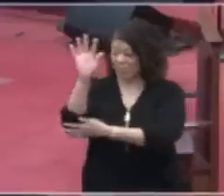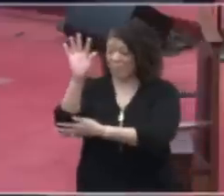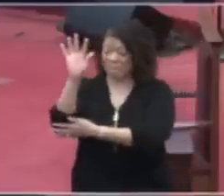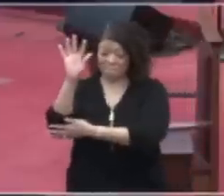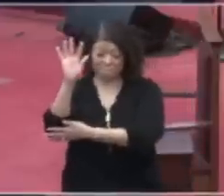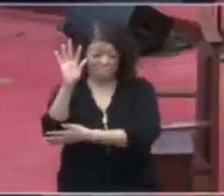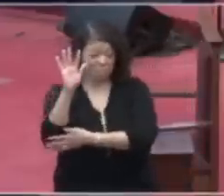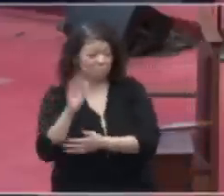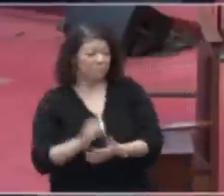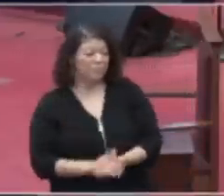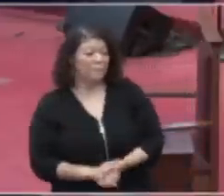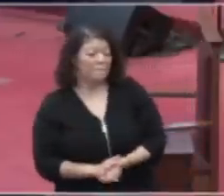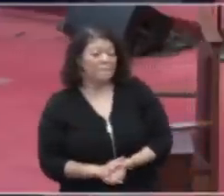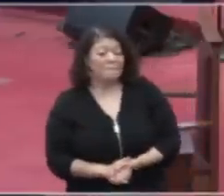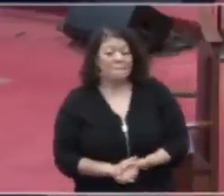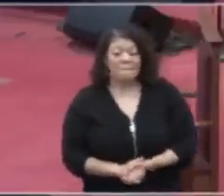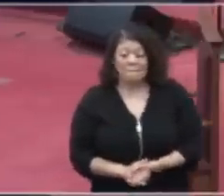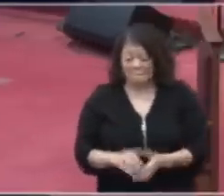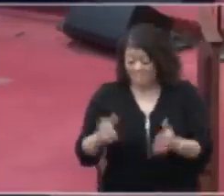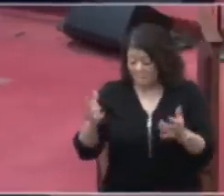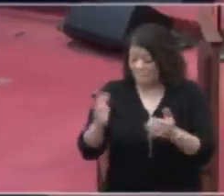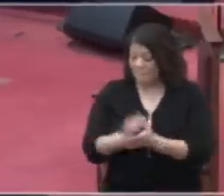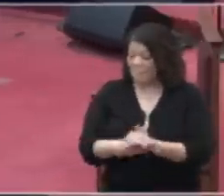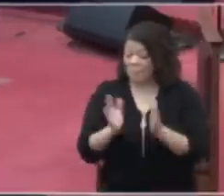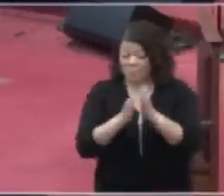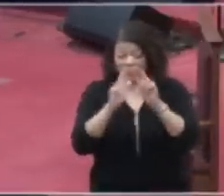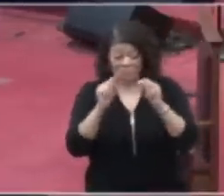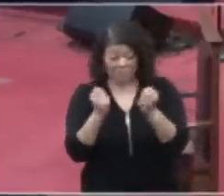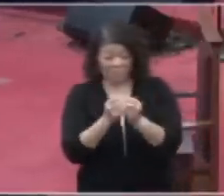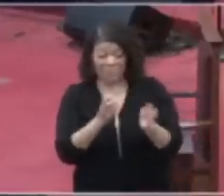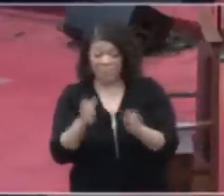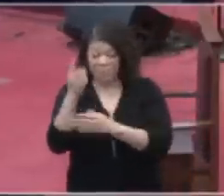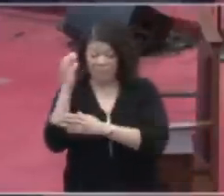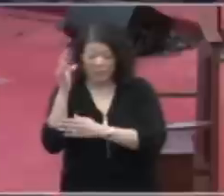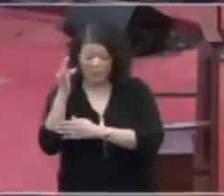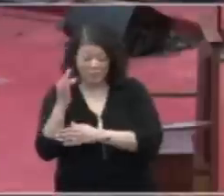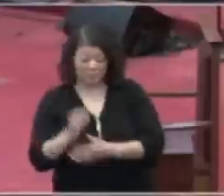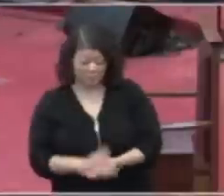prayer? All right. Come on, praise team, prepare us for preaching.